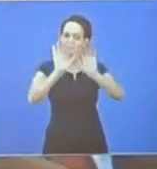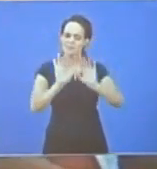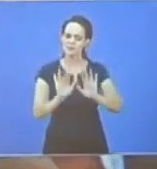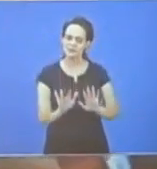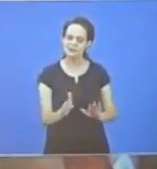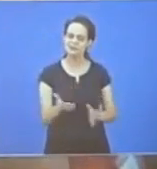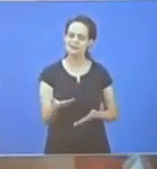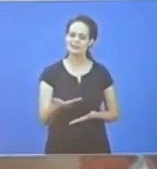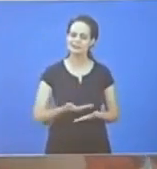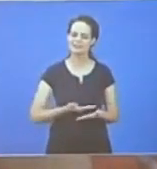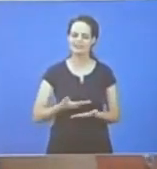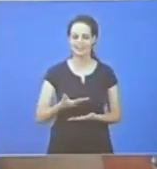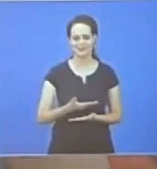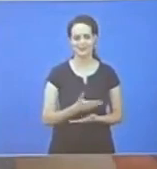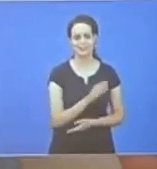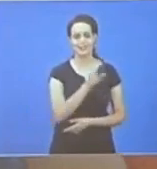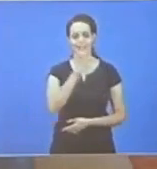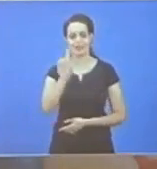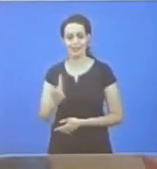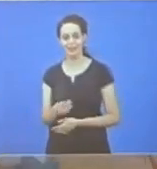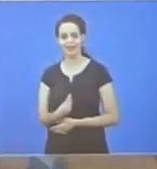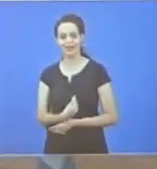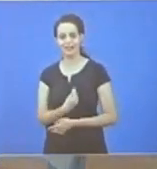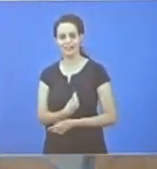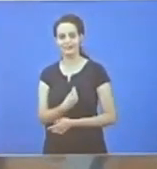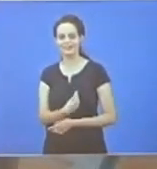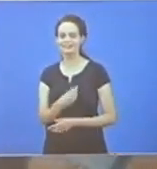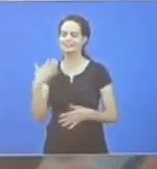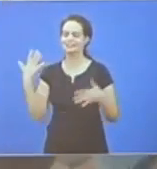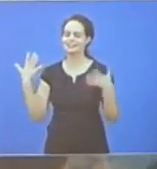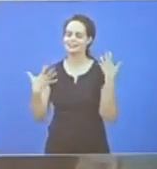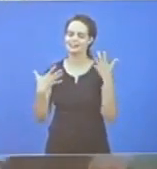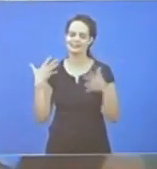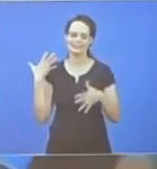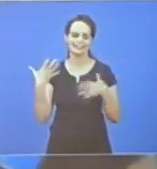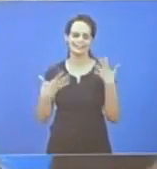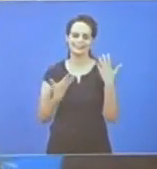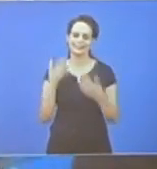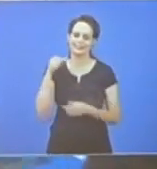the gospel. We are rejoicing with them.